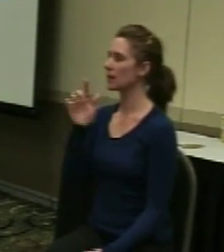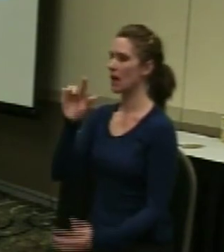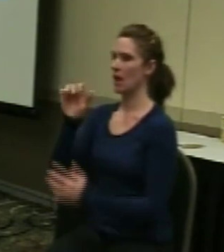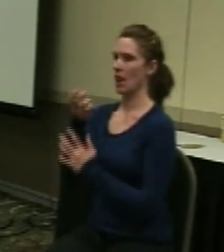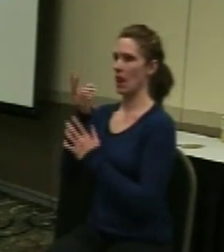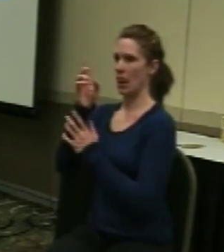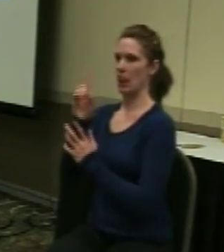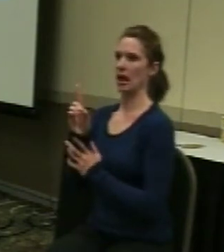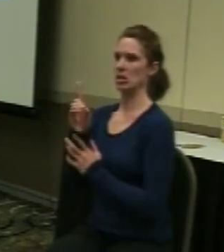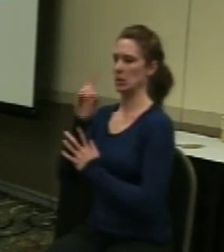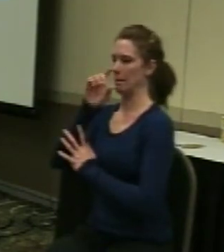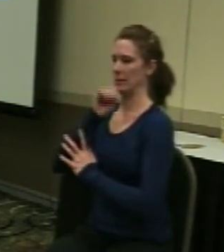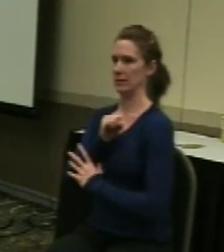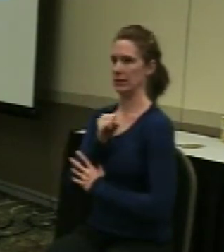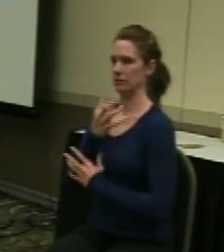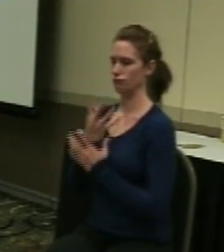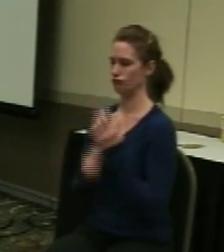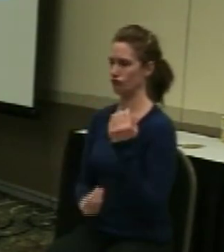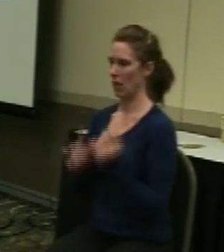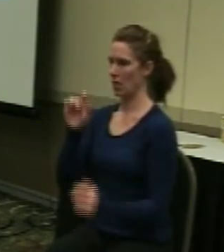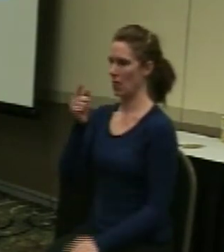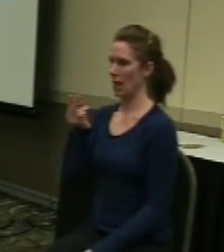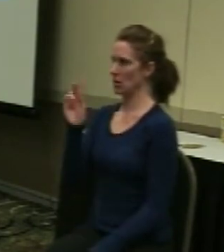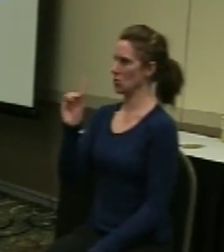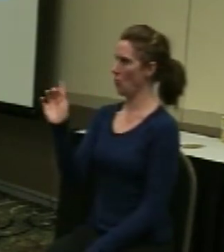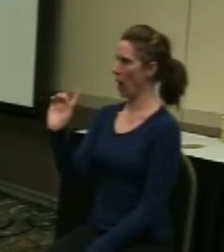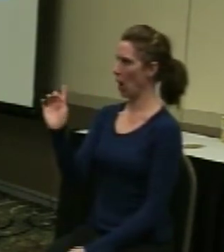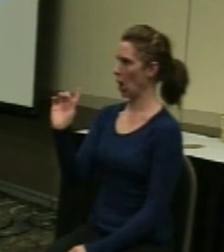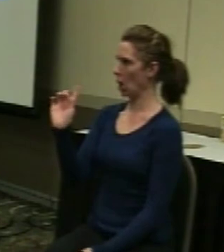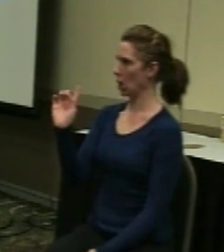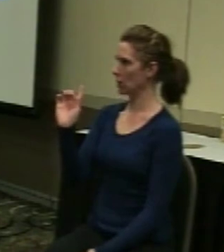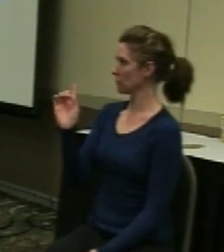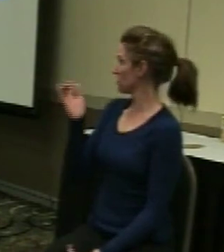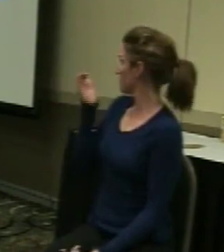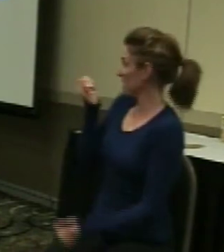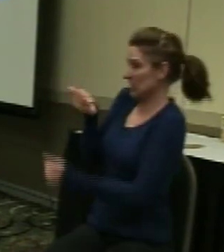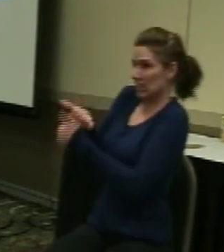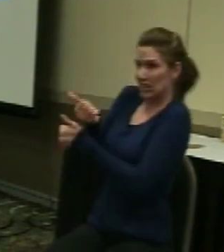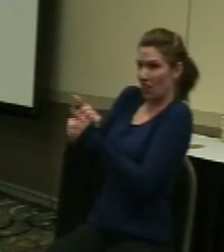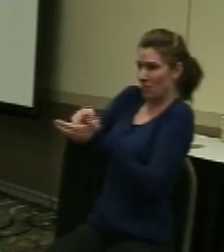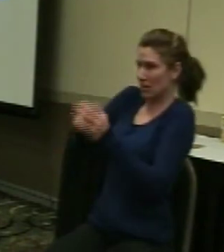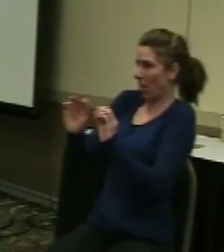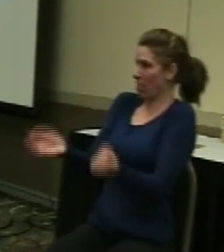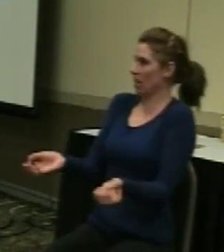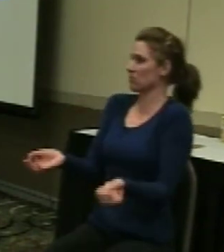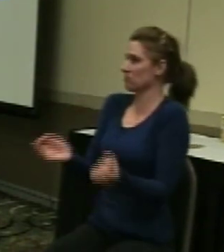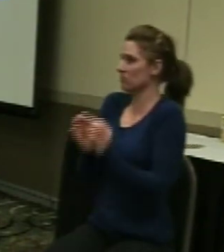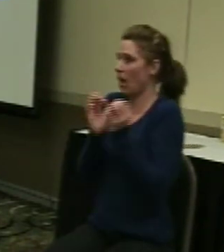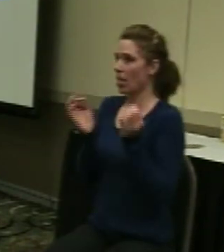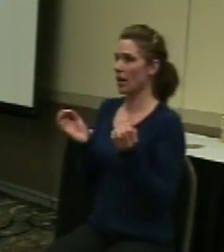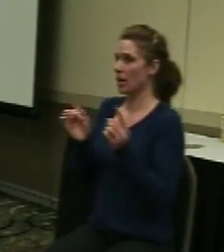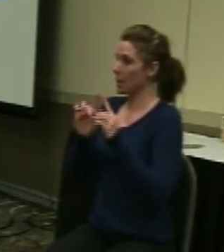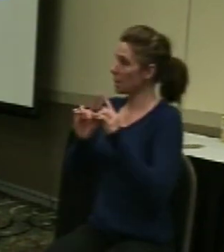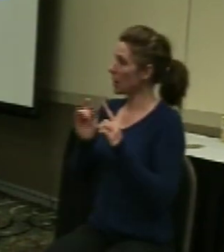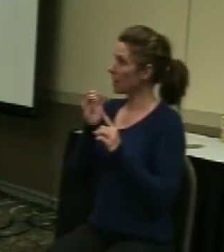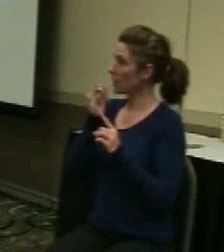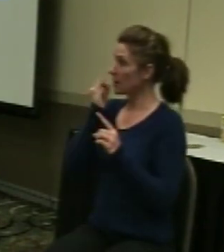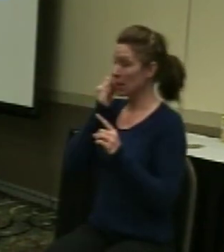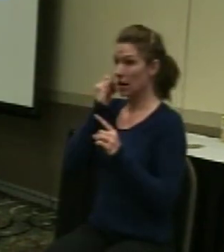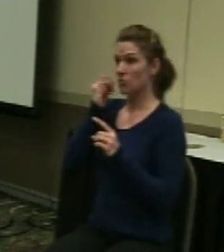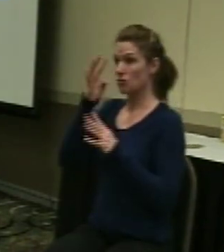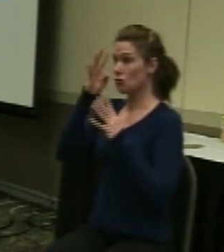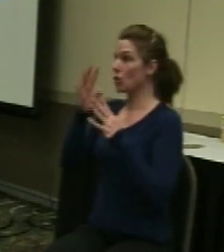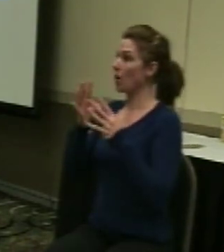It's totally missing a legend. Let me show you. As it stands, it's not very meaningful. But then, if you were to make